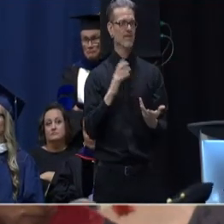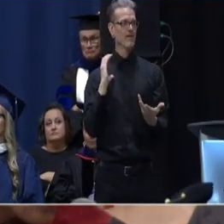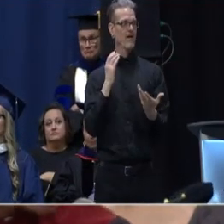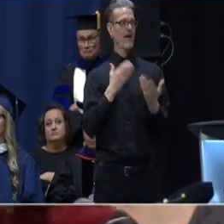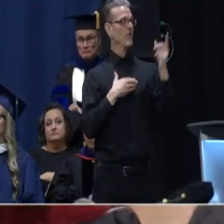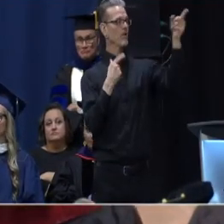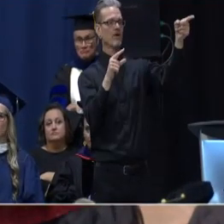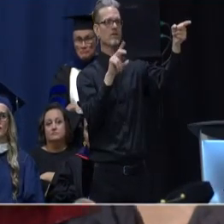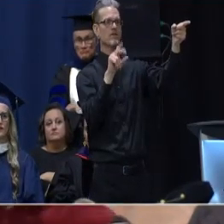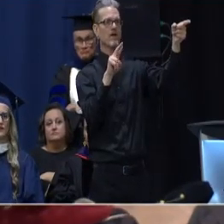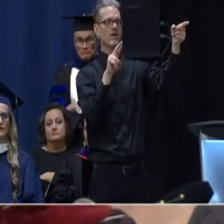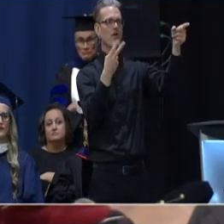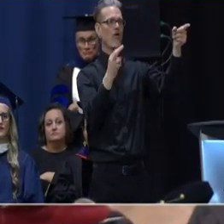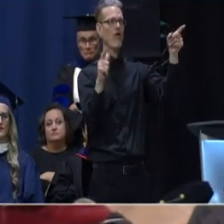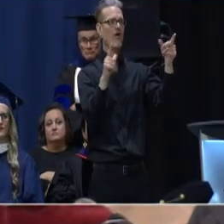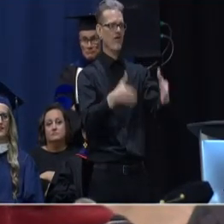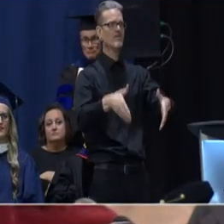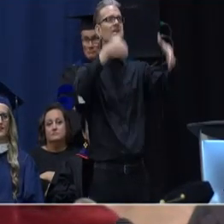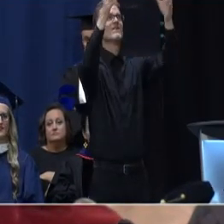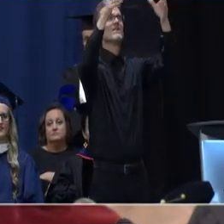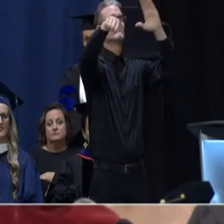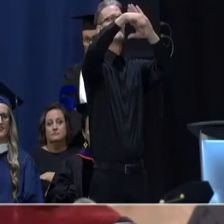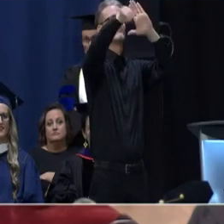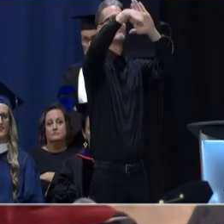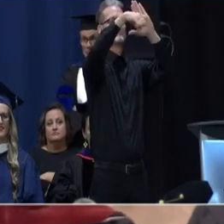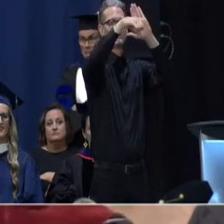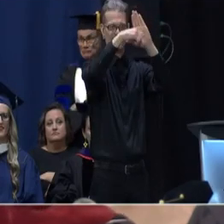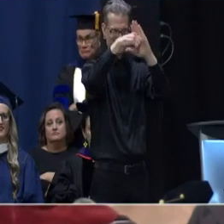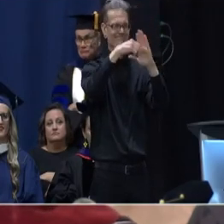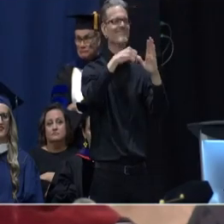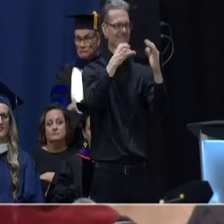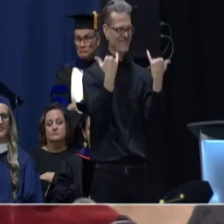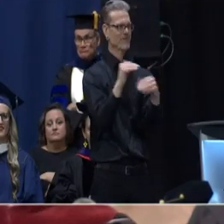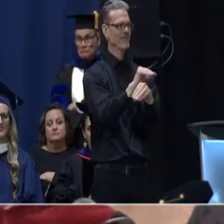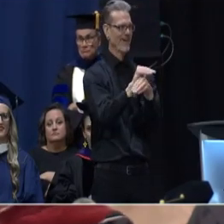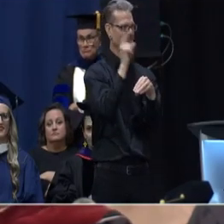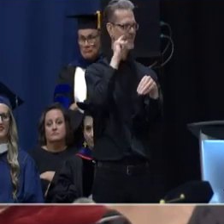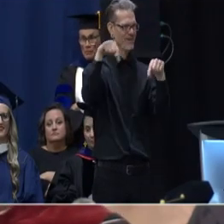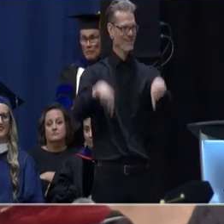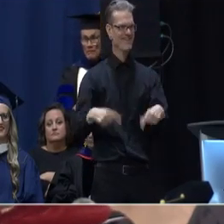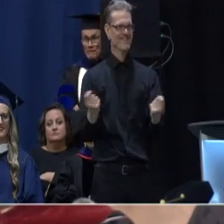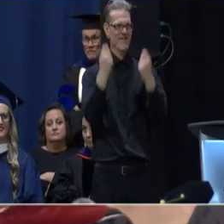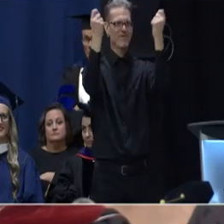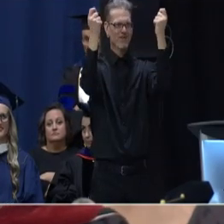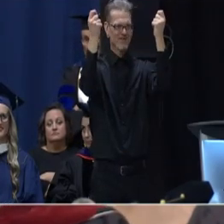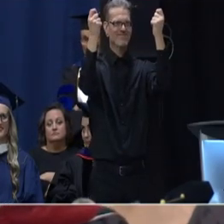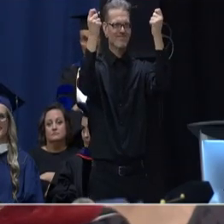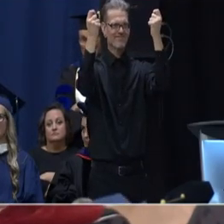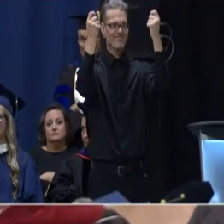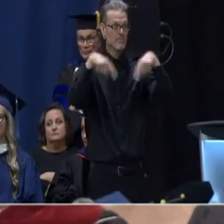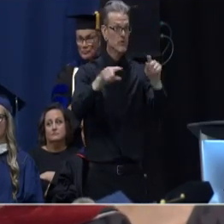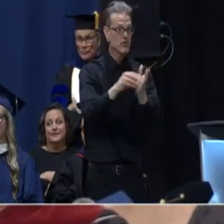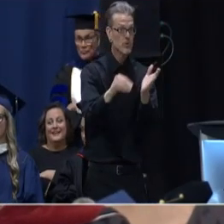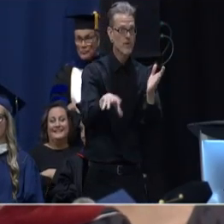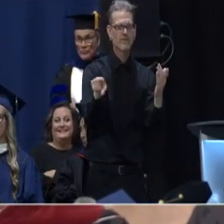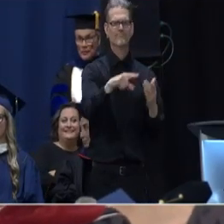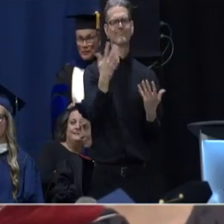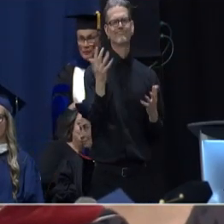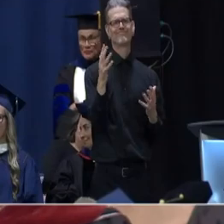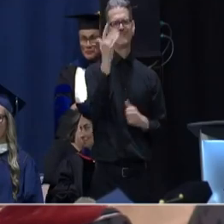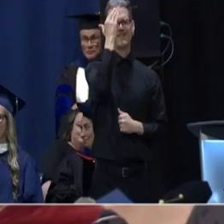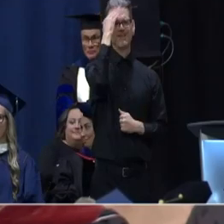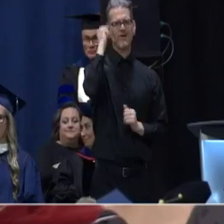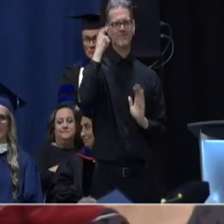Hall mark the beginning of this commencement ceremony. Graduates, as I think you've already know, under